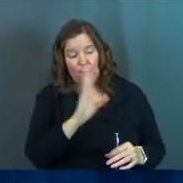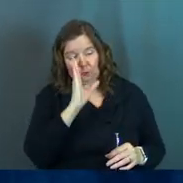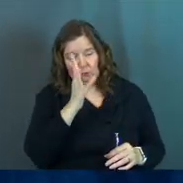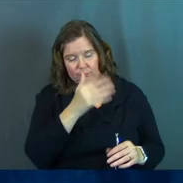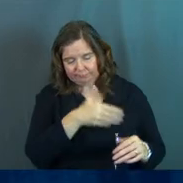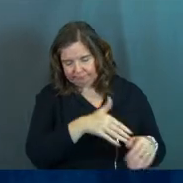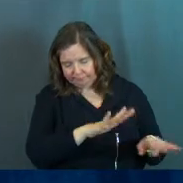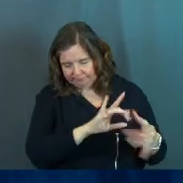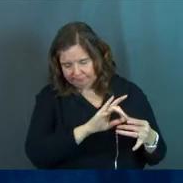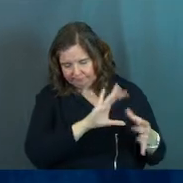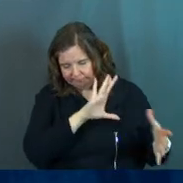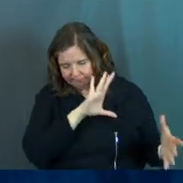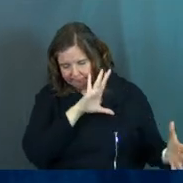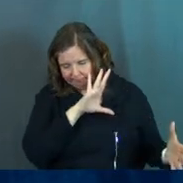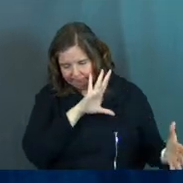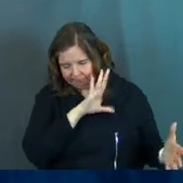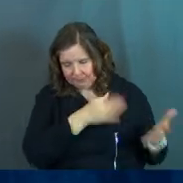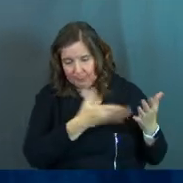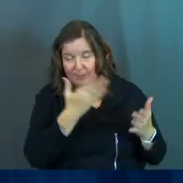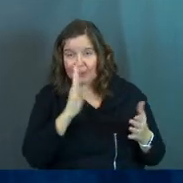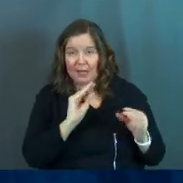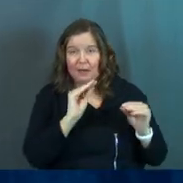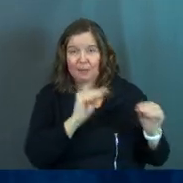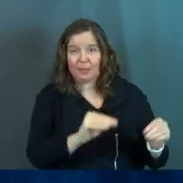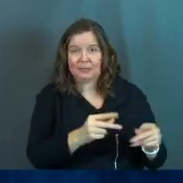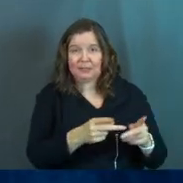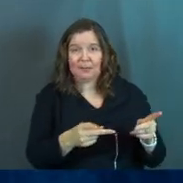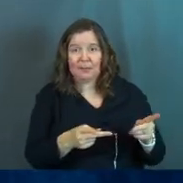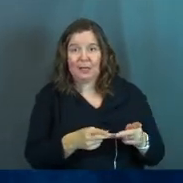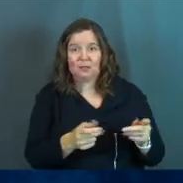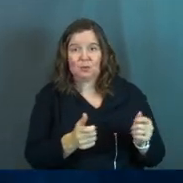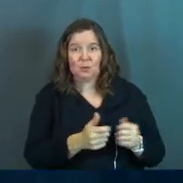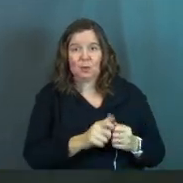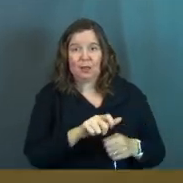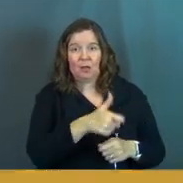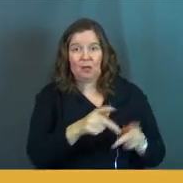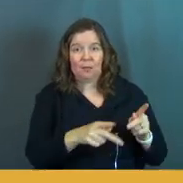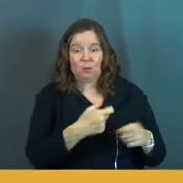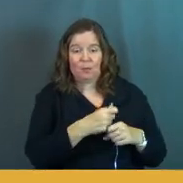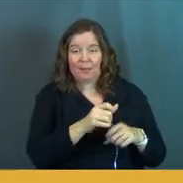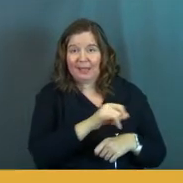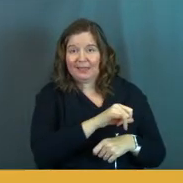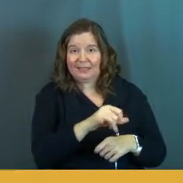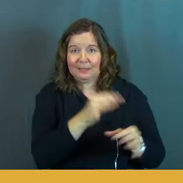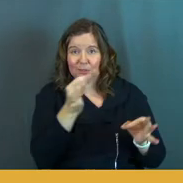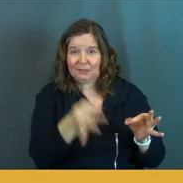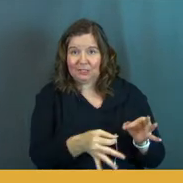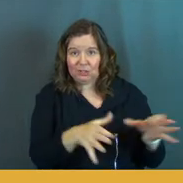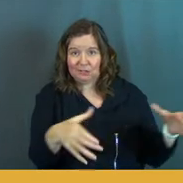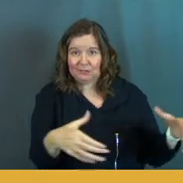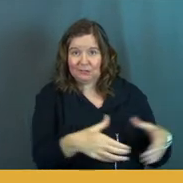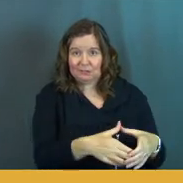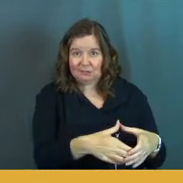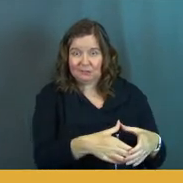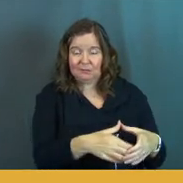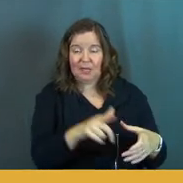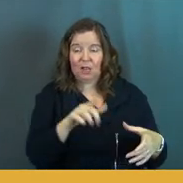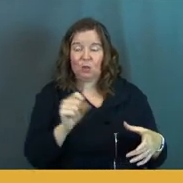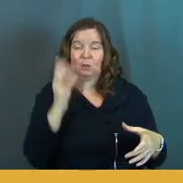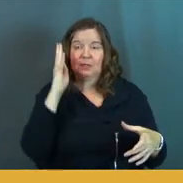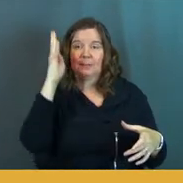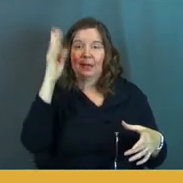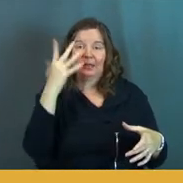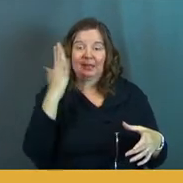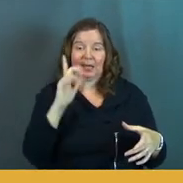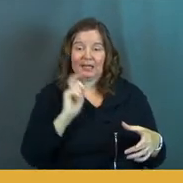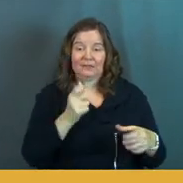destiny. And maybe God places us in a place with others who have made a similar choice. And Lewis imagines